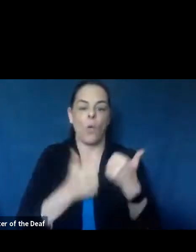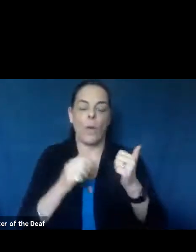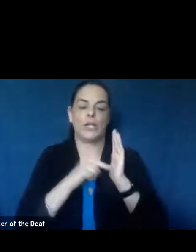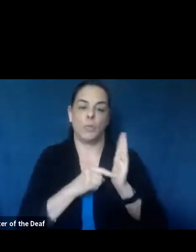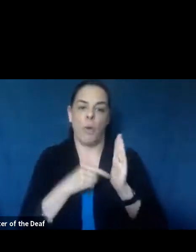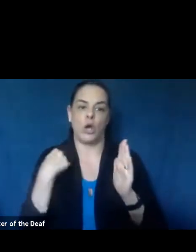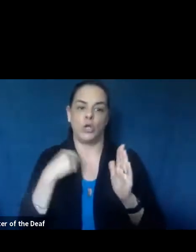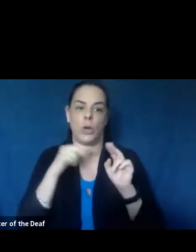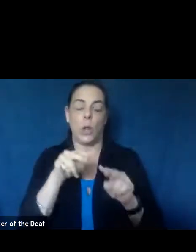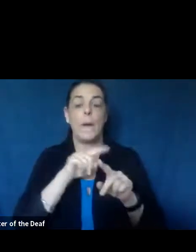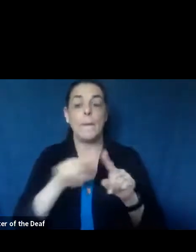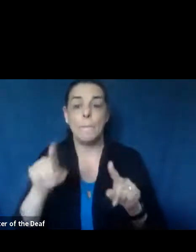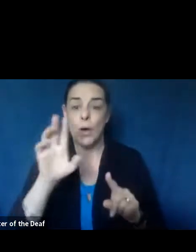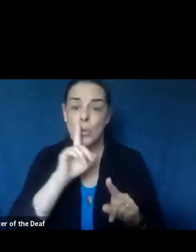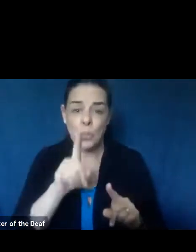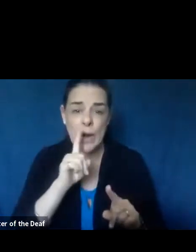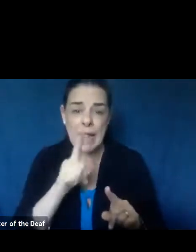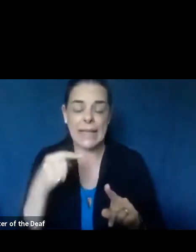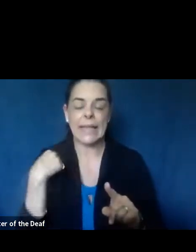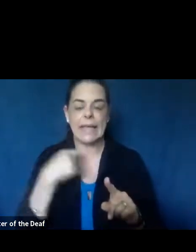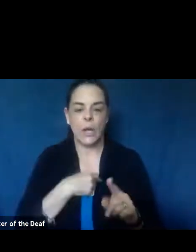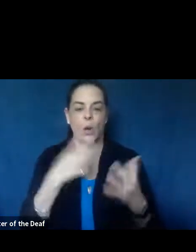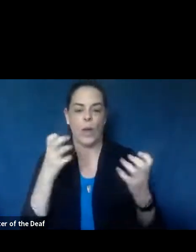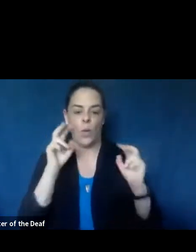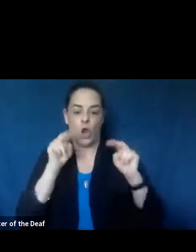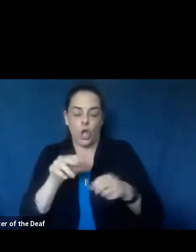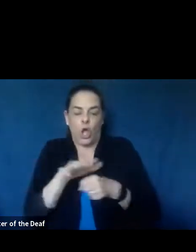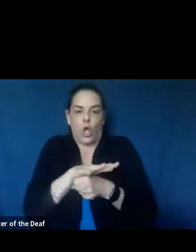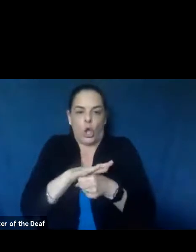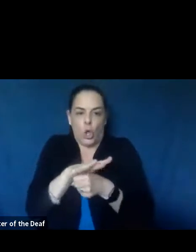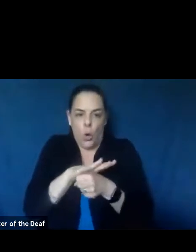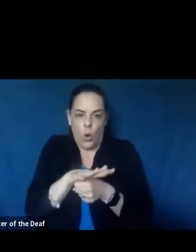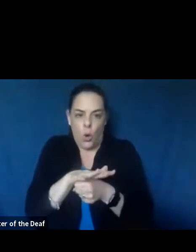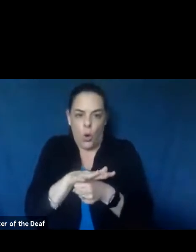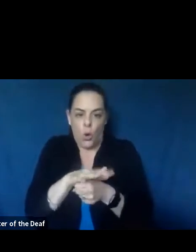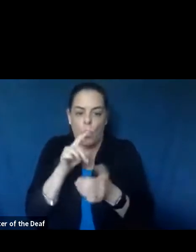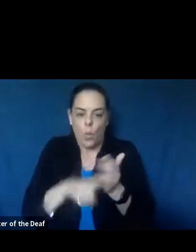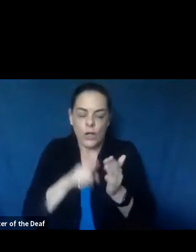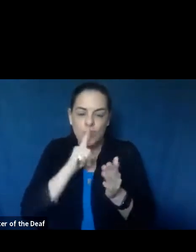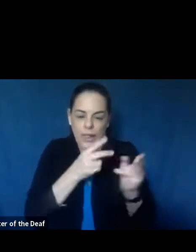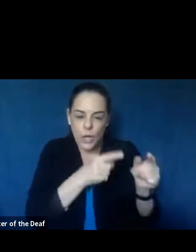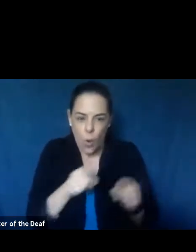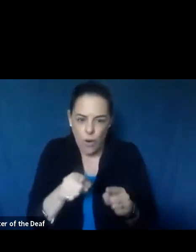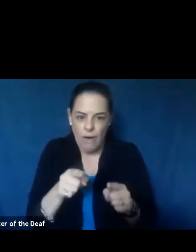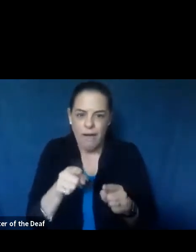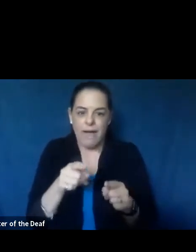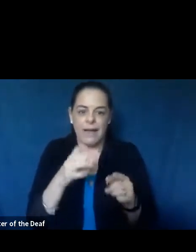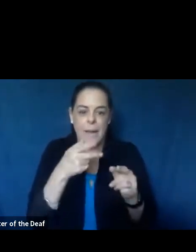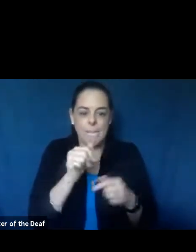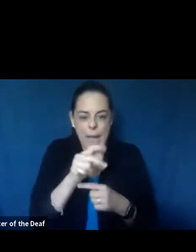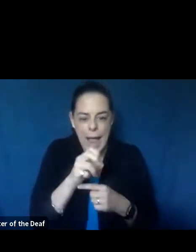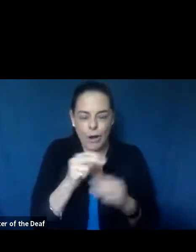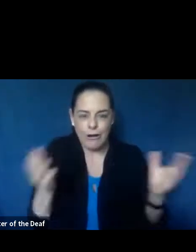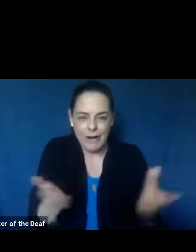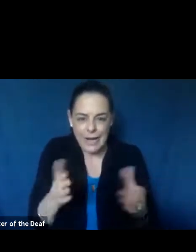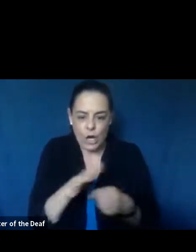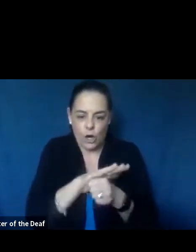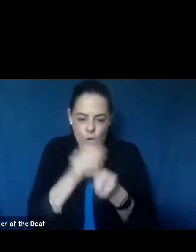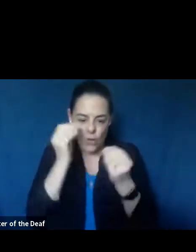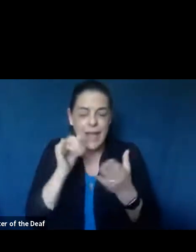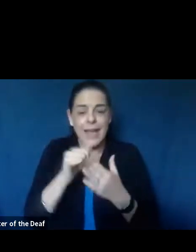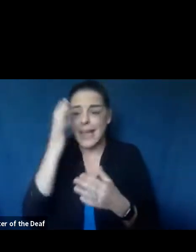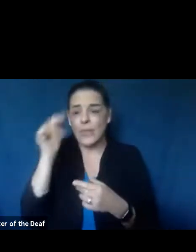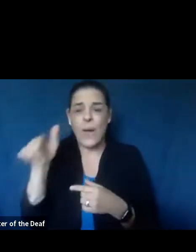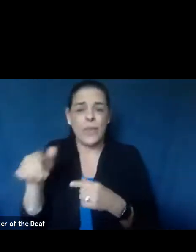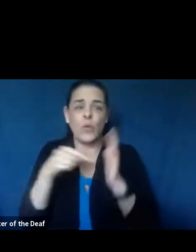to go back to, we are really wanting to look at our local trends, our local picture, and our local data. That is why the models are not a